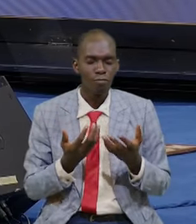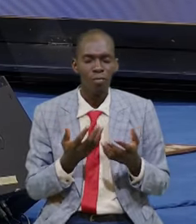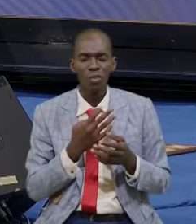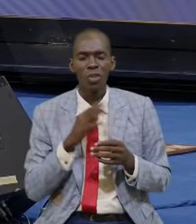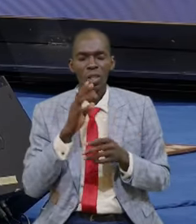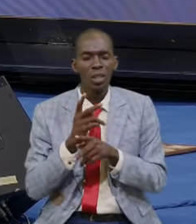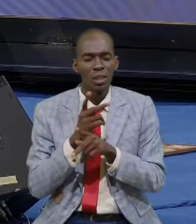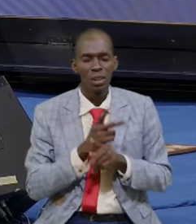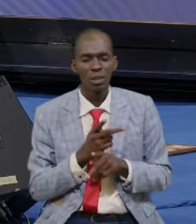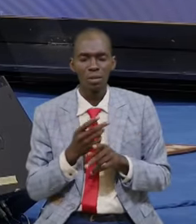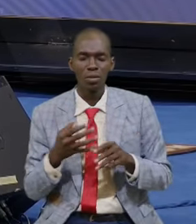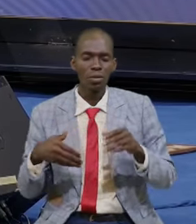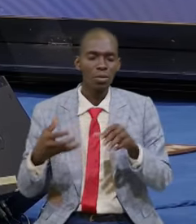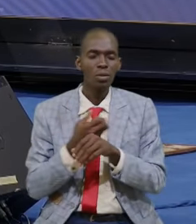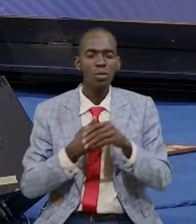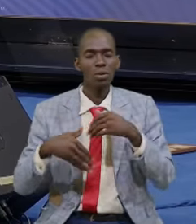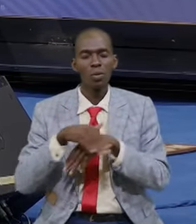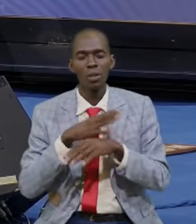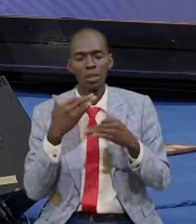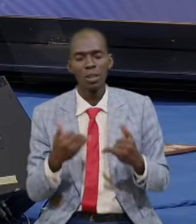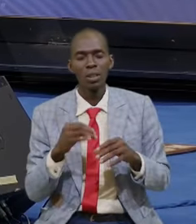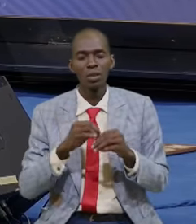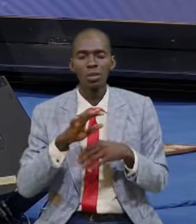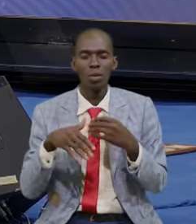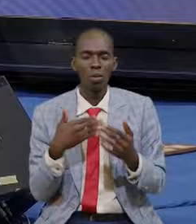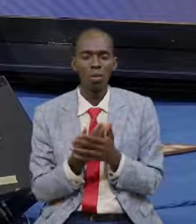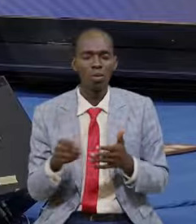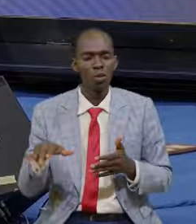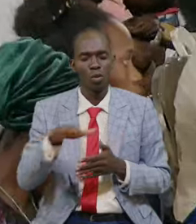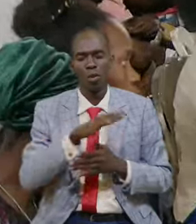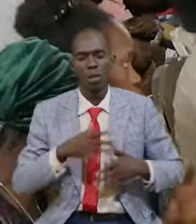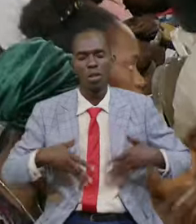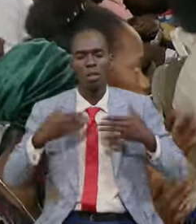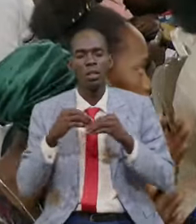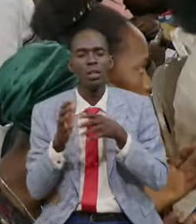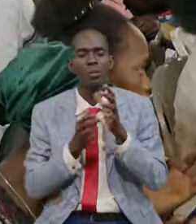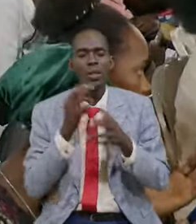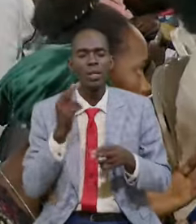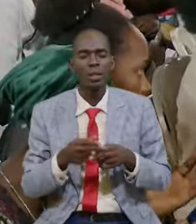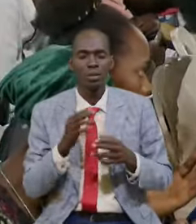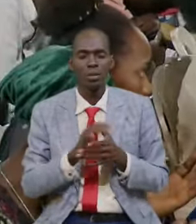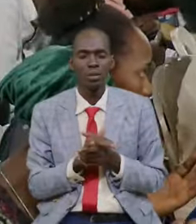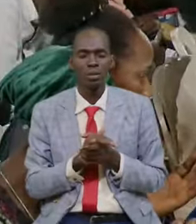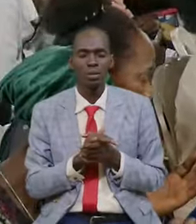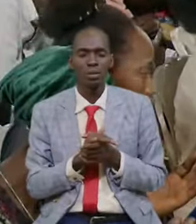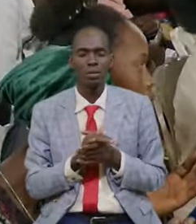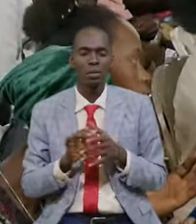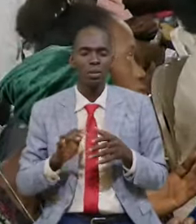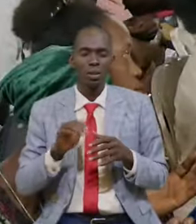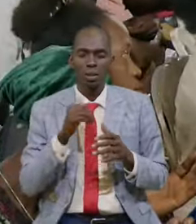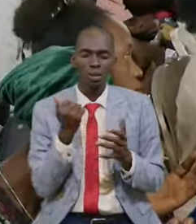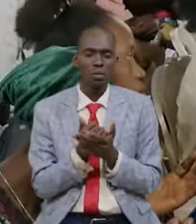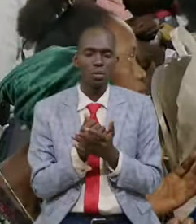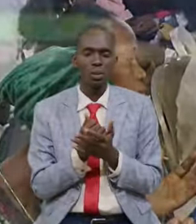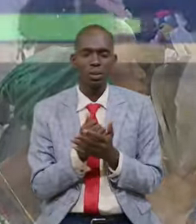over now in every one of their lives in Jesus' name. Confirm that